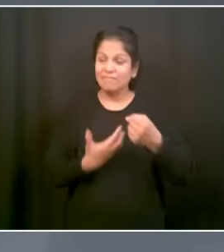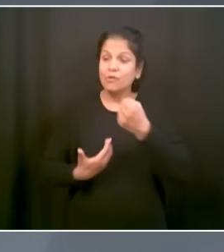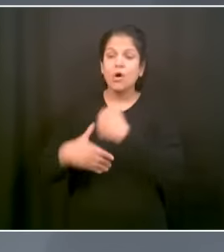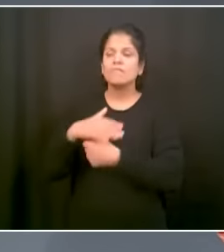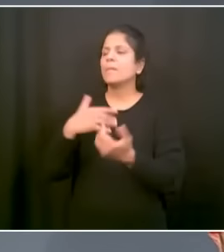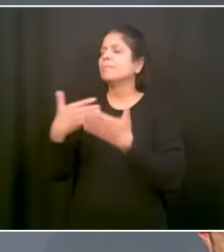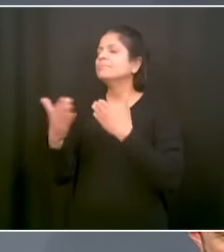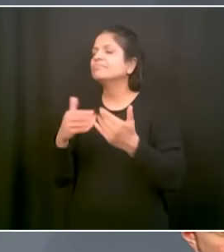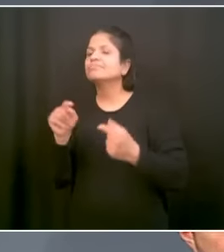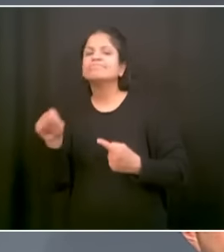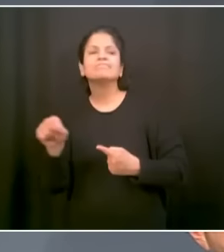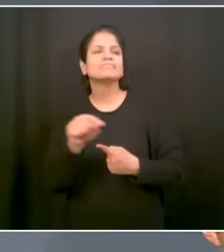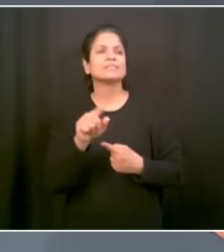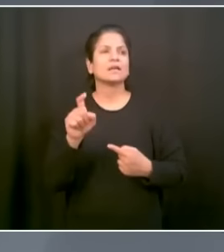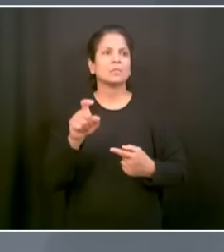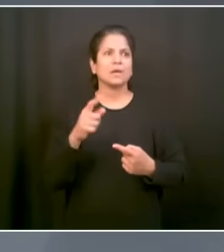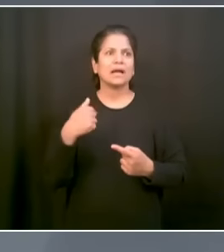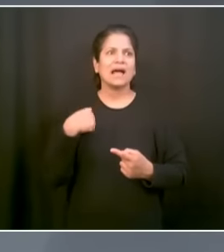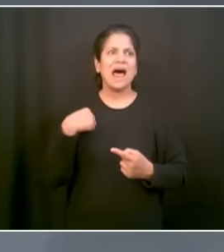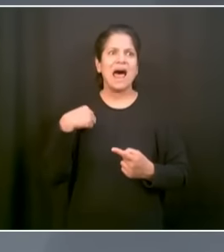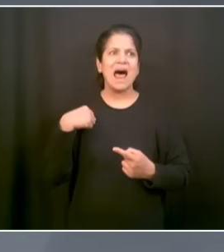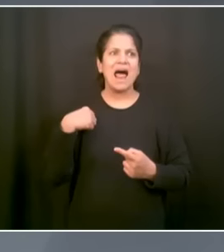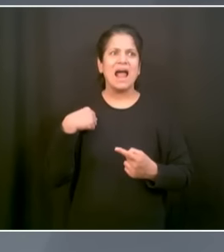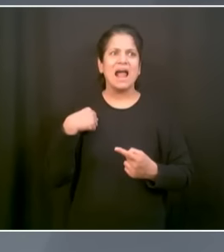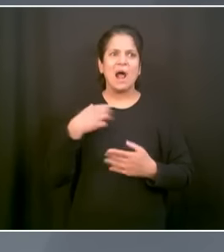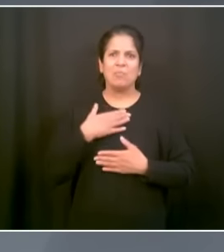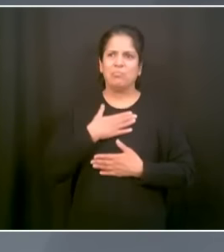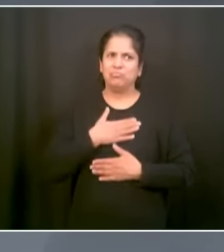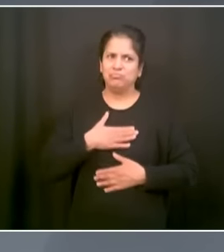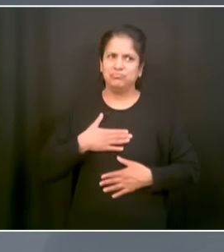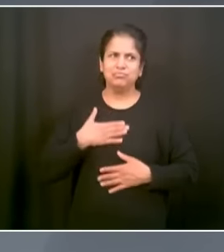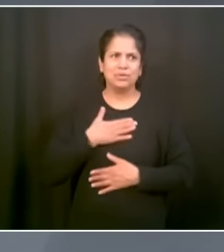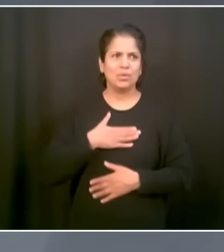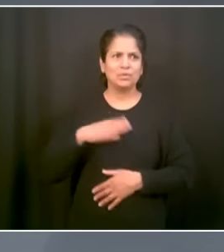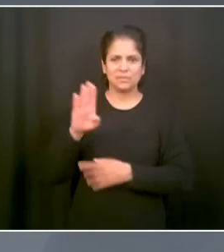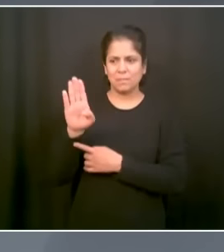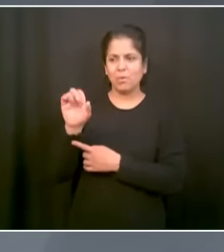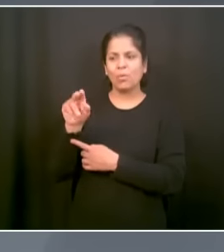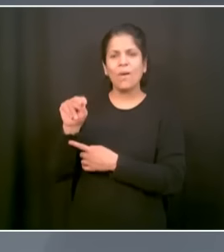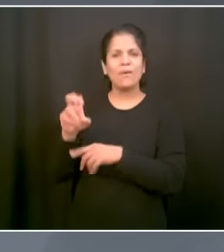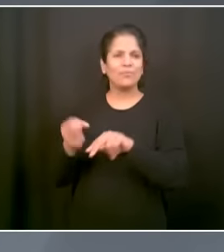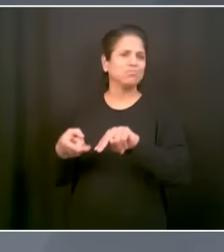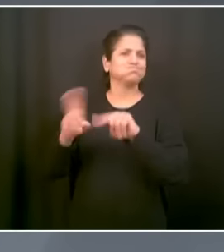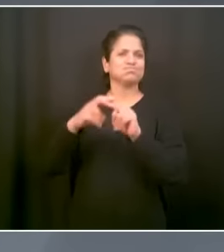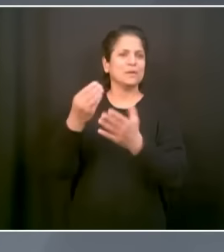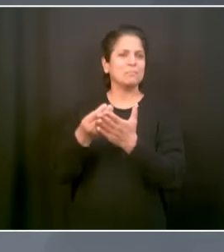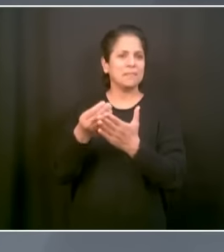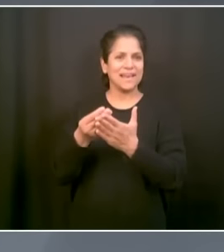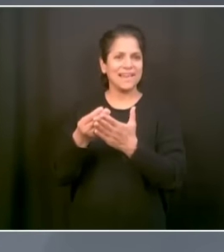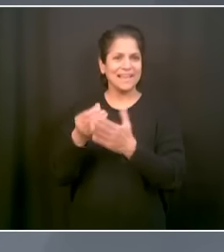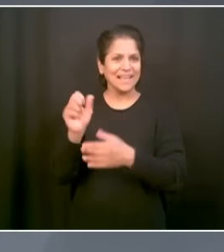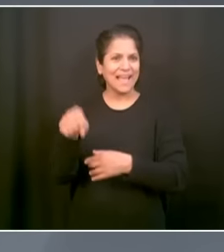will be helpful, it will still require structural solutions to ensure that we are back on a firm fiscal footing.